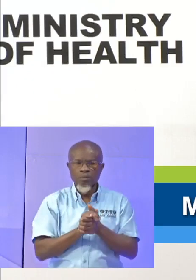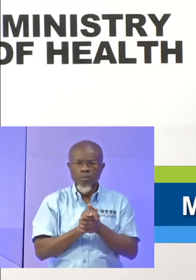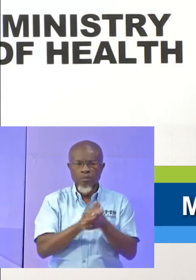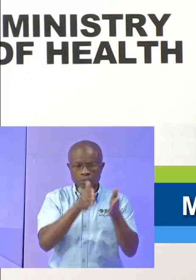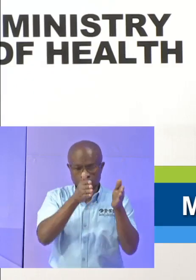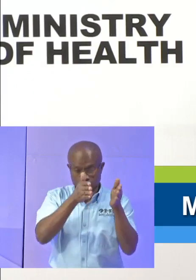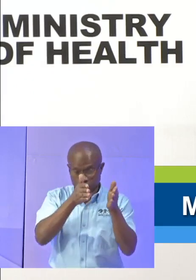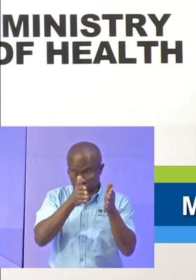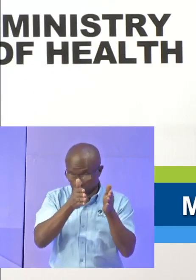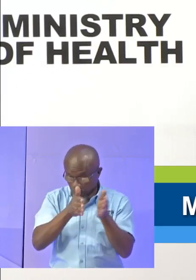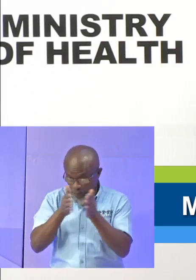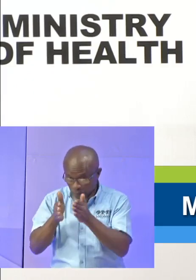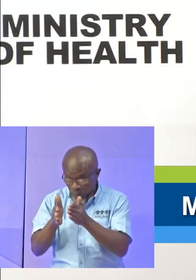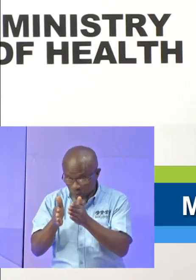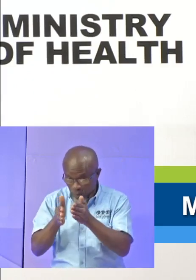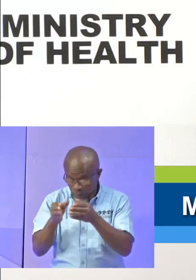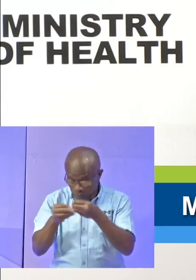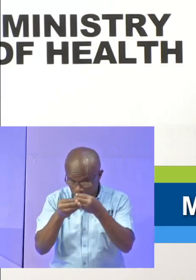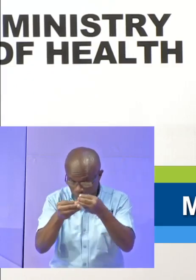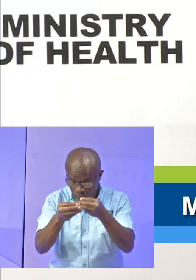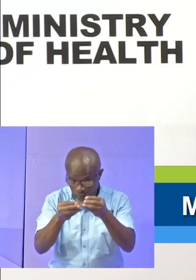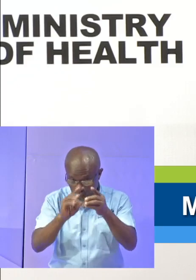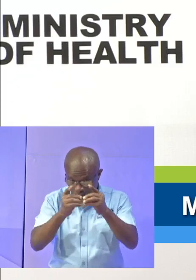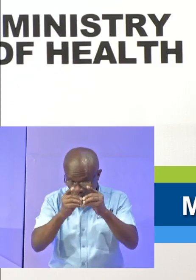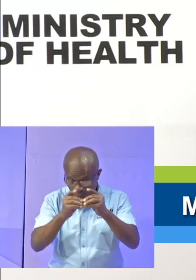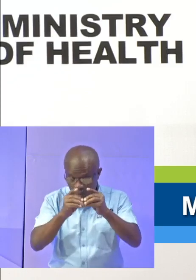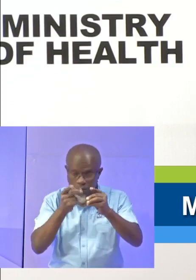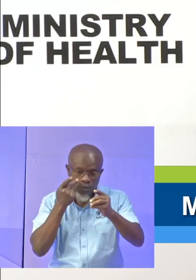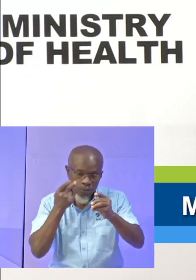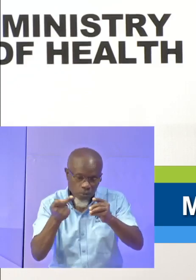according to the given dates on the shelf life.